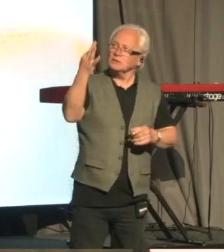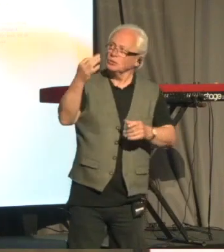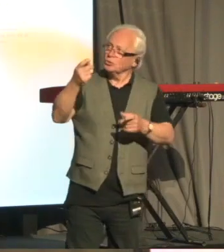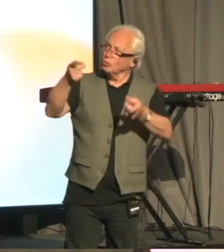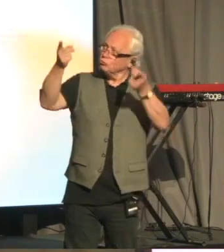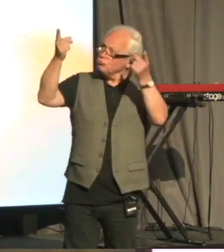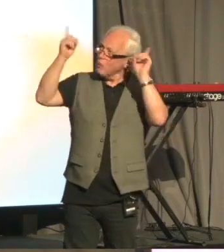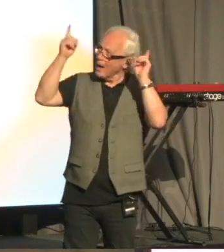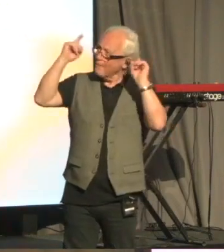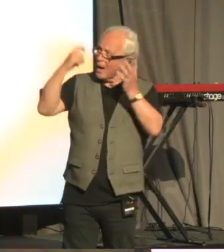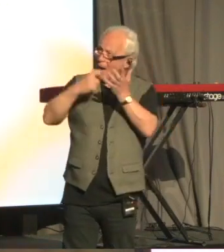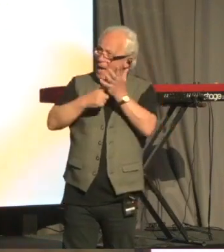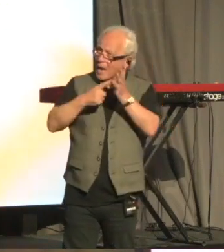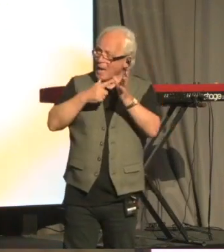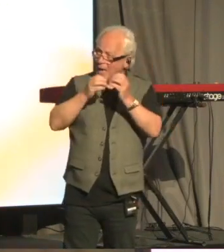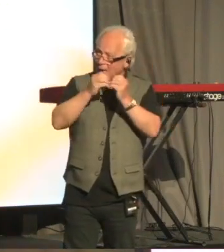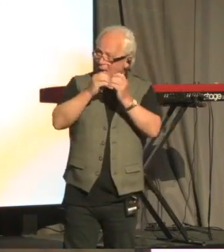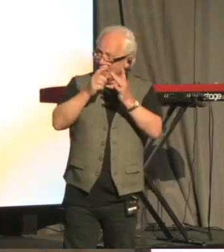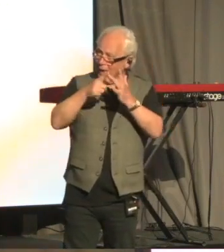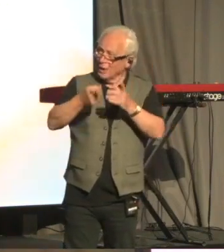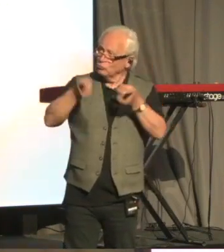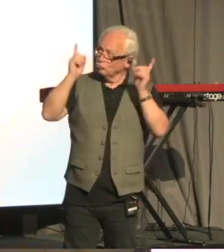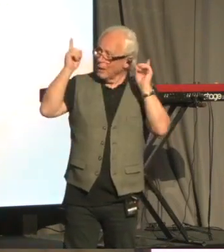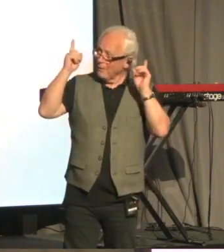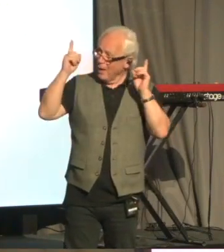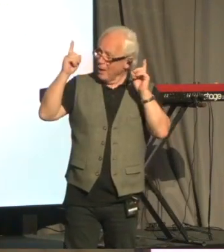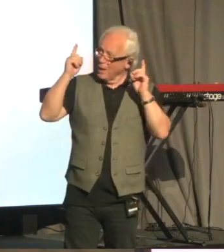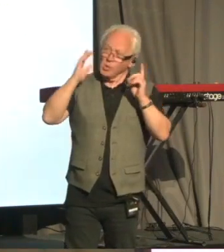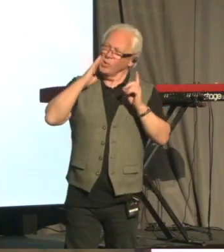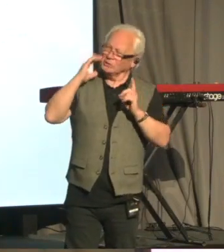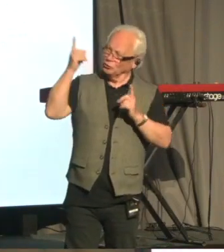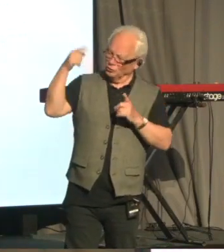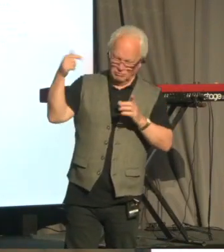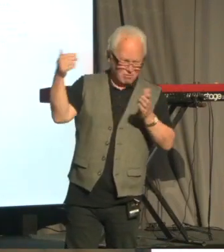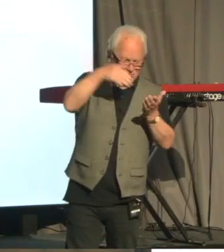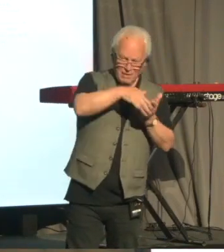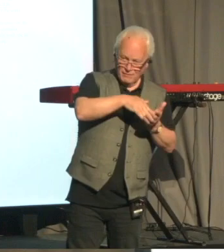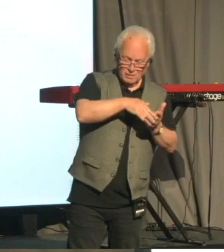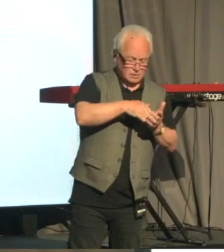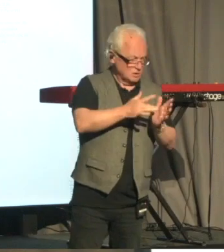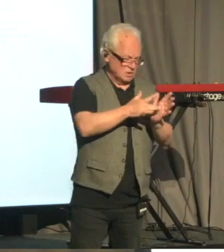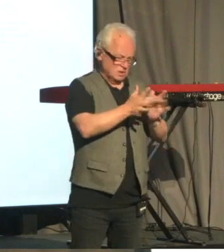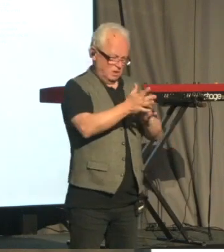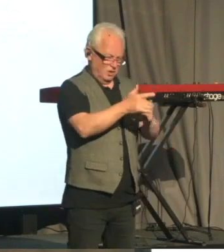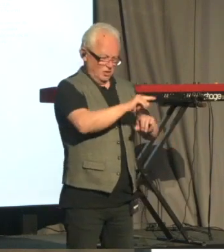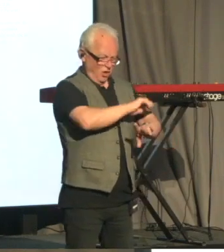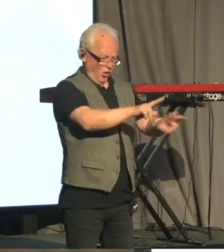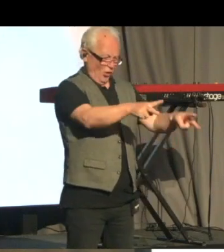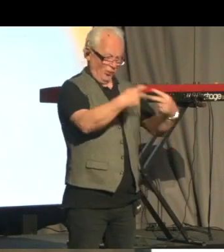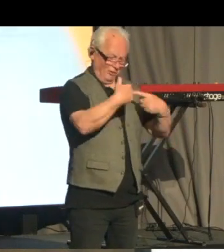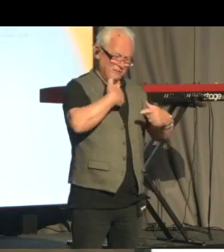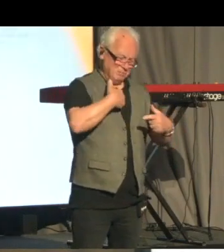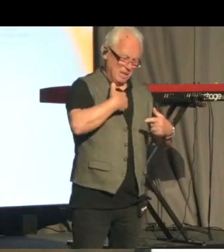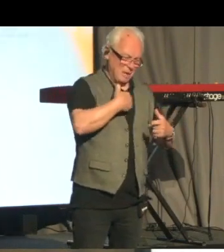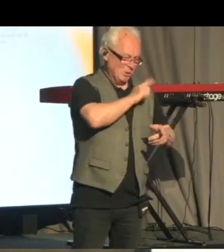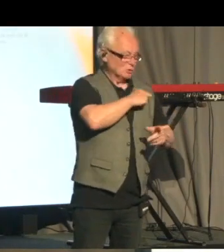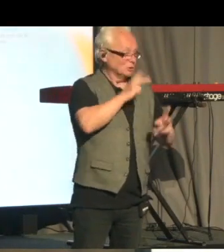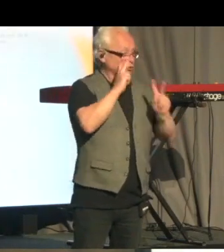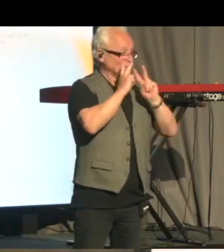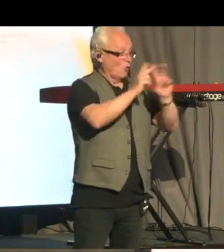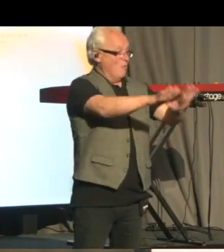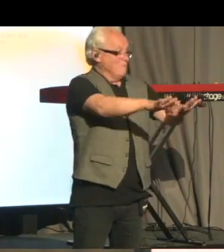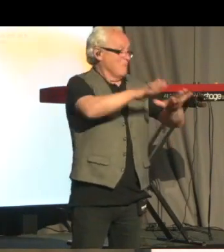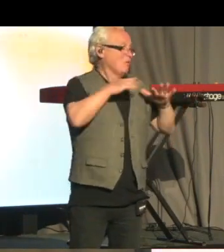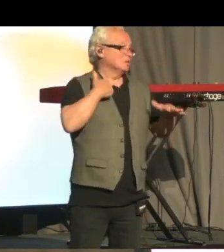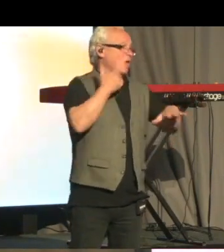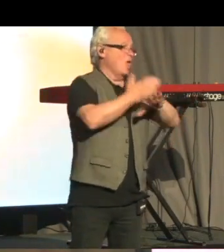Jesus answered, very truly, I tell you, you are looking for me not because you saw the signs I performed, but